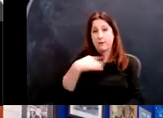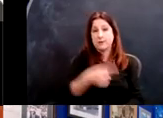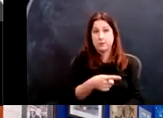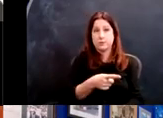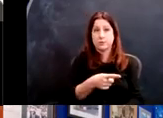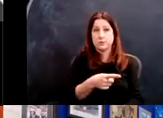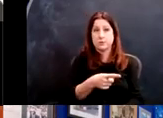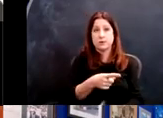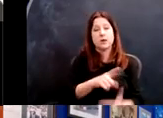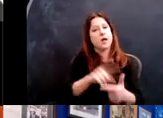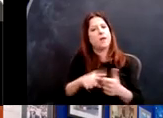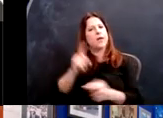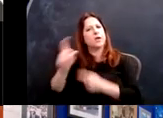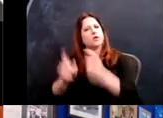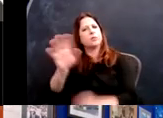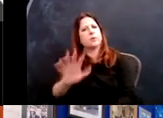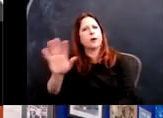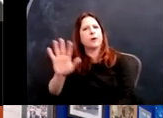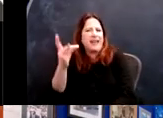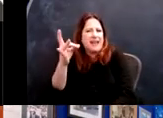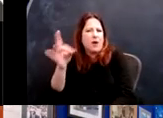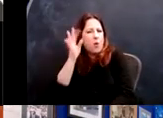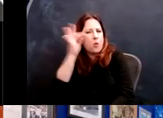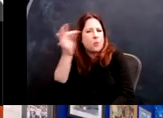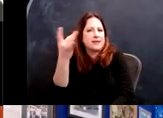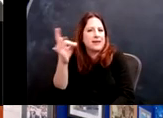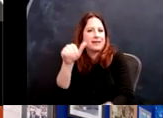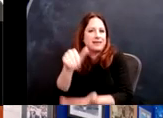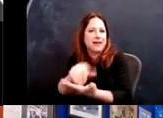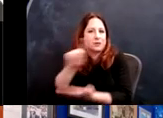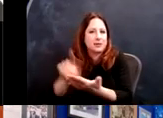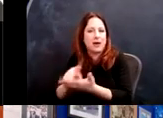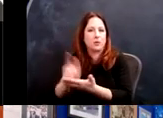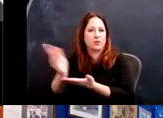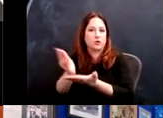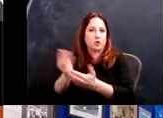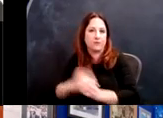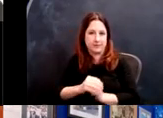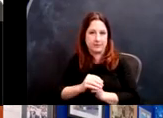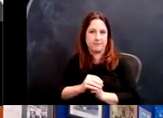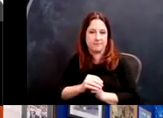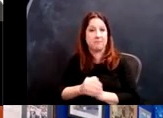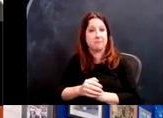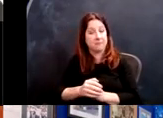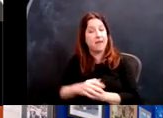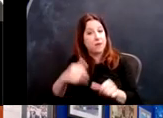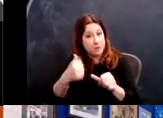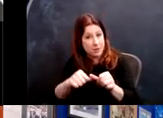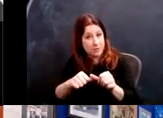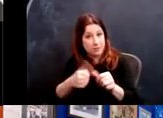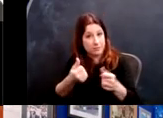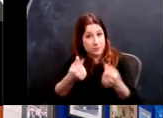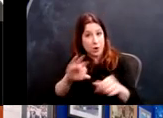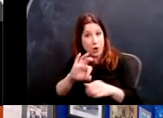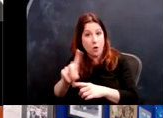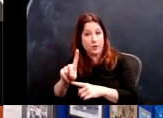they contributed, you know, almost 18,000 hours of service, which to me, again, during a pandemic